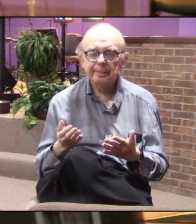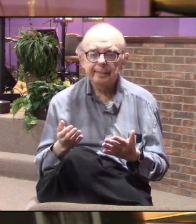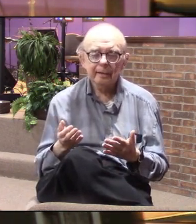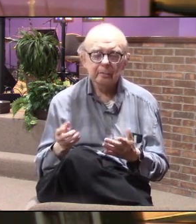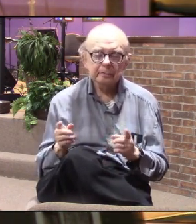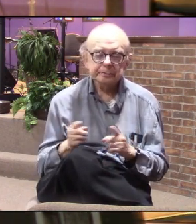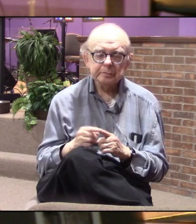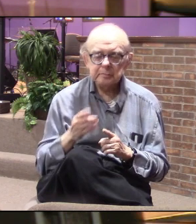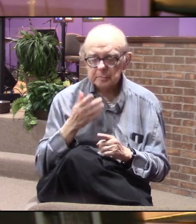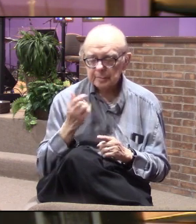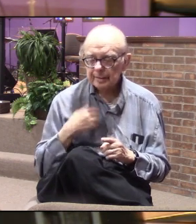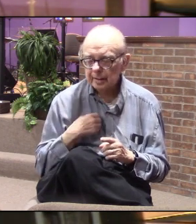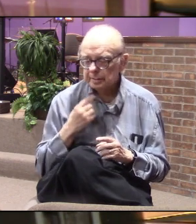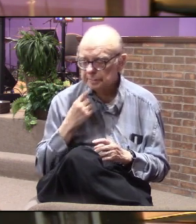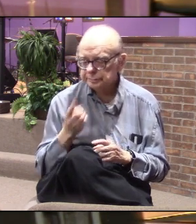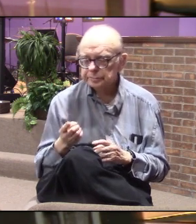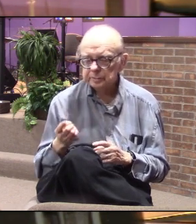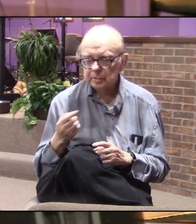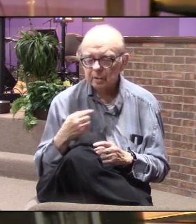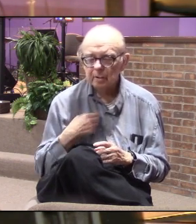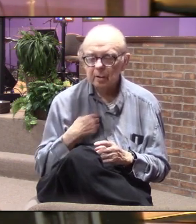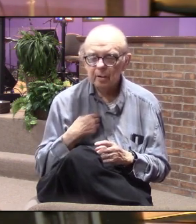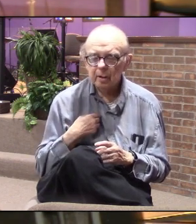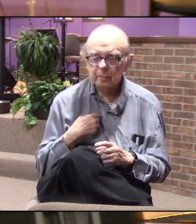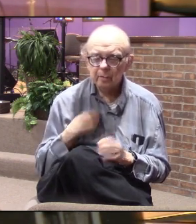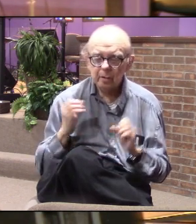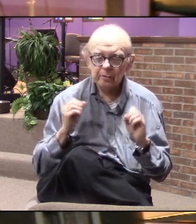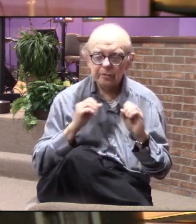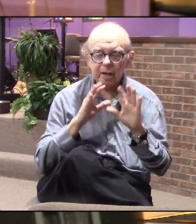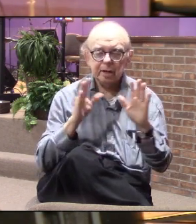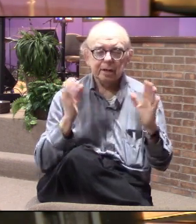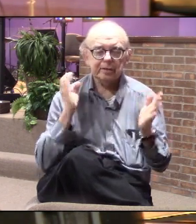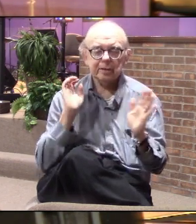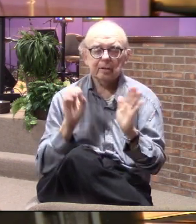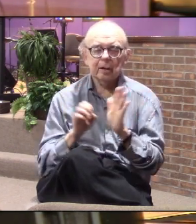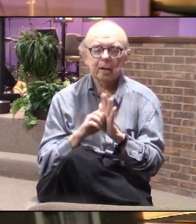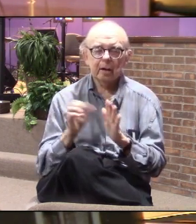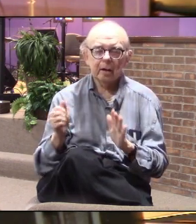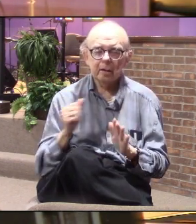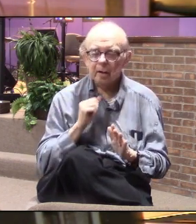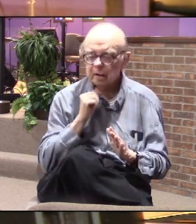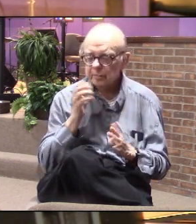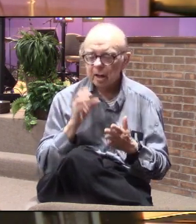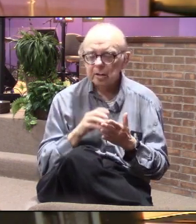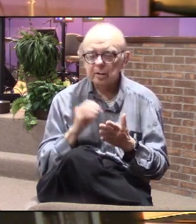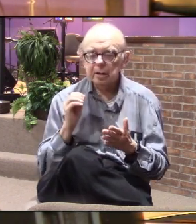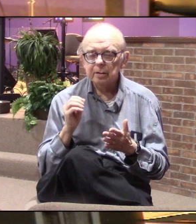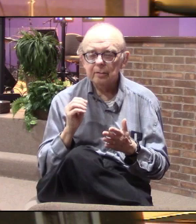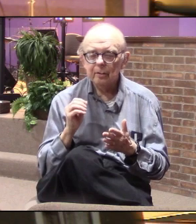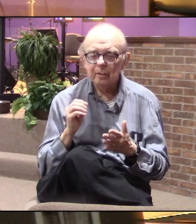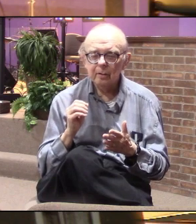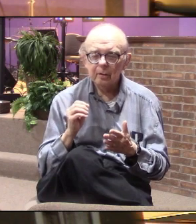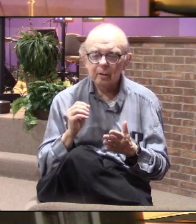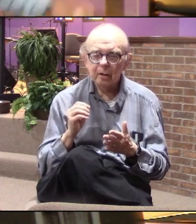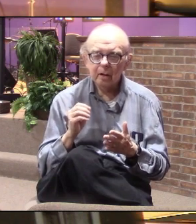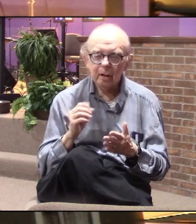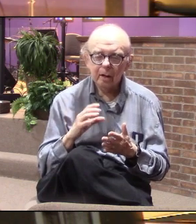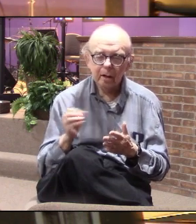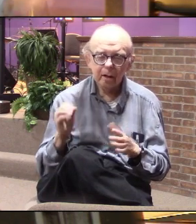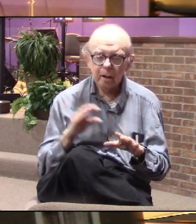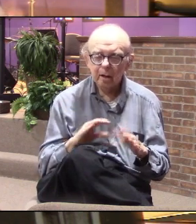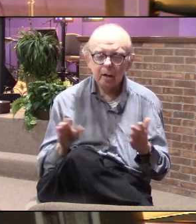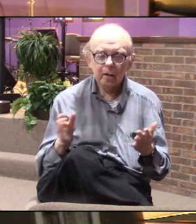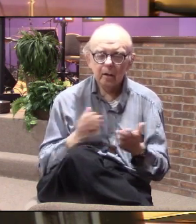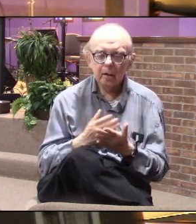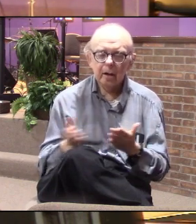As best I can, I am a shining example of not learning and doing